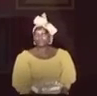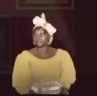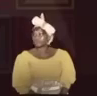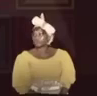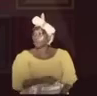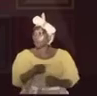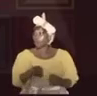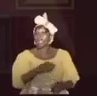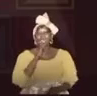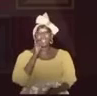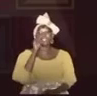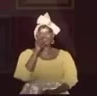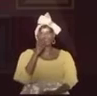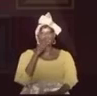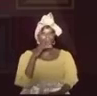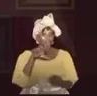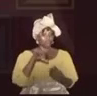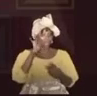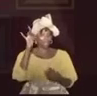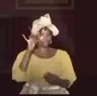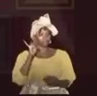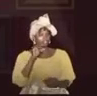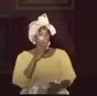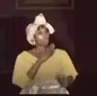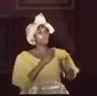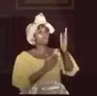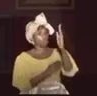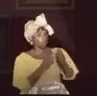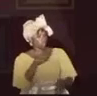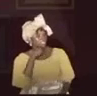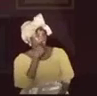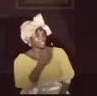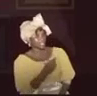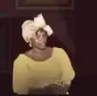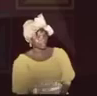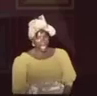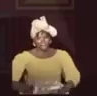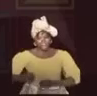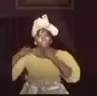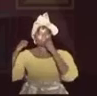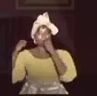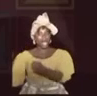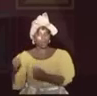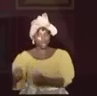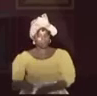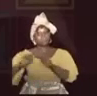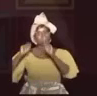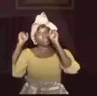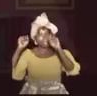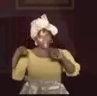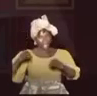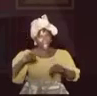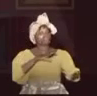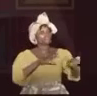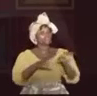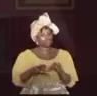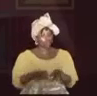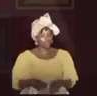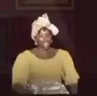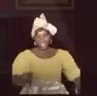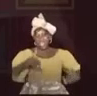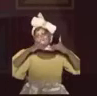When you find what God has said, then you find what his power can do. The limit of God's